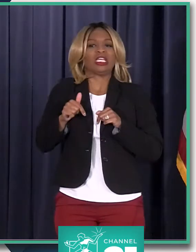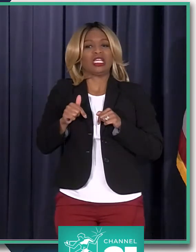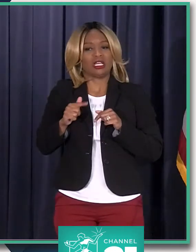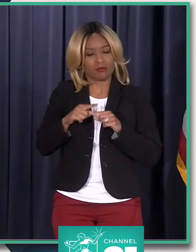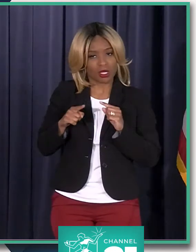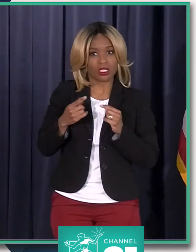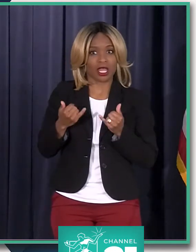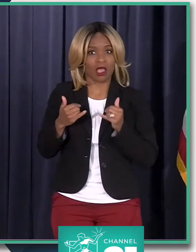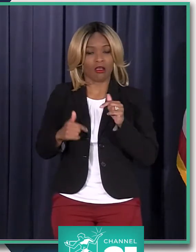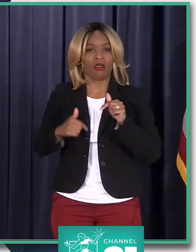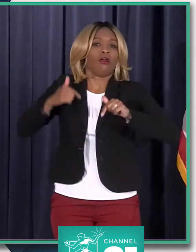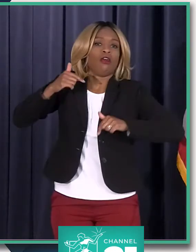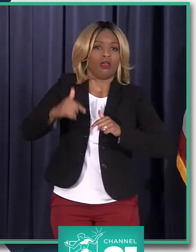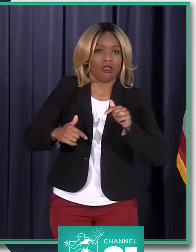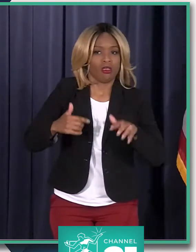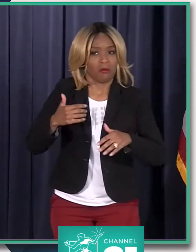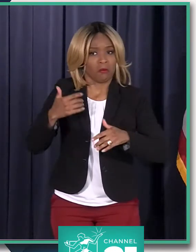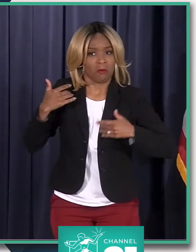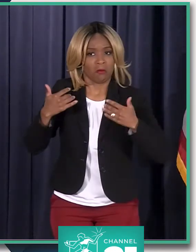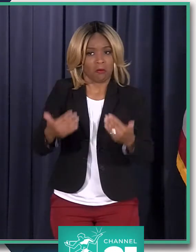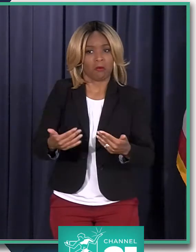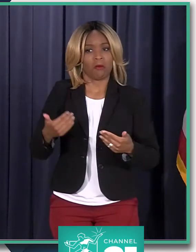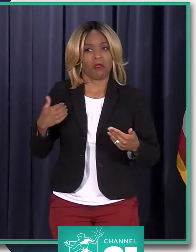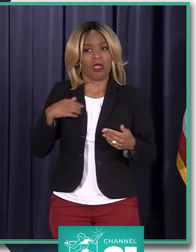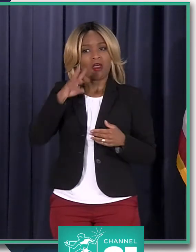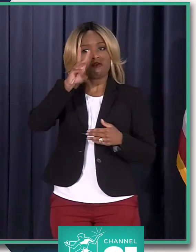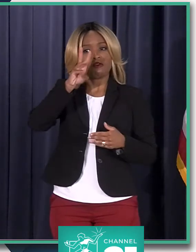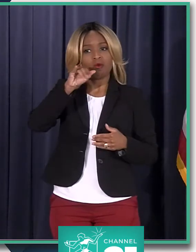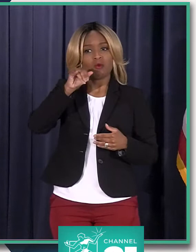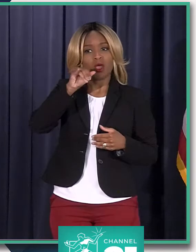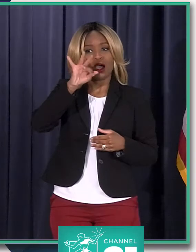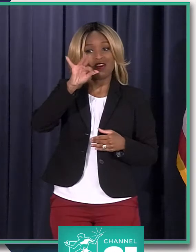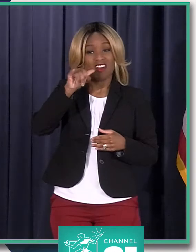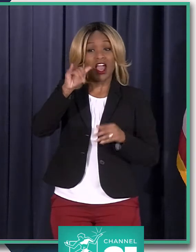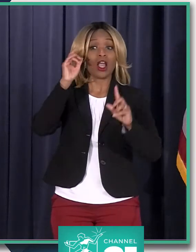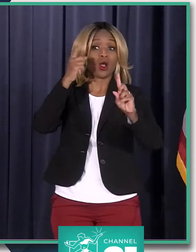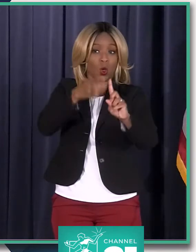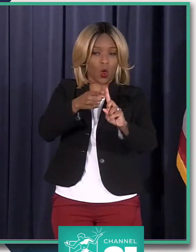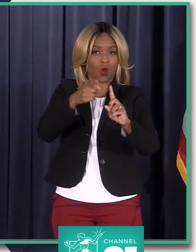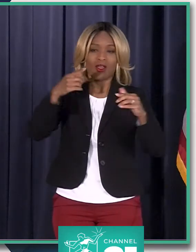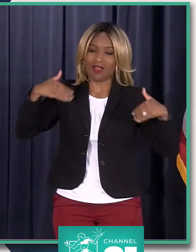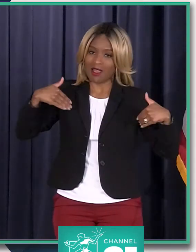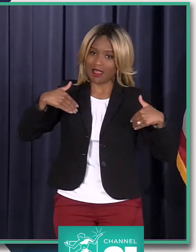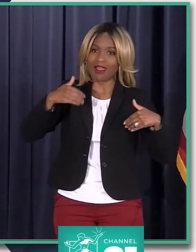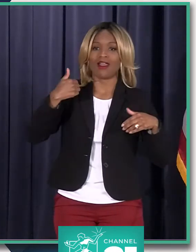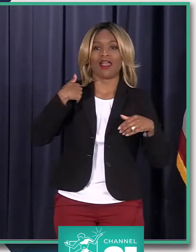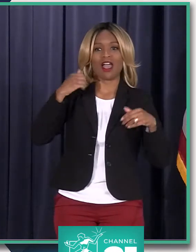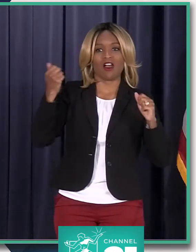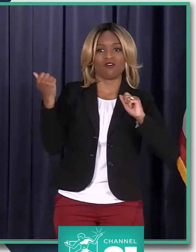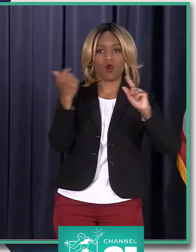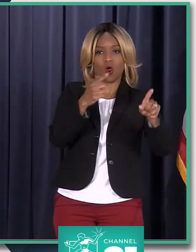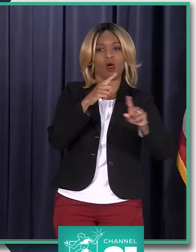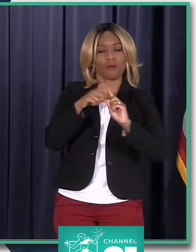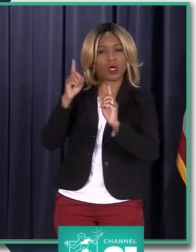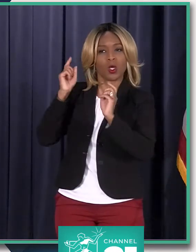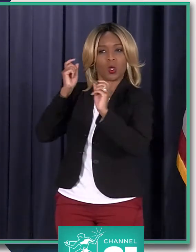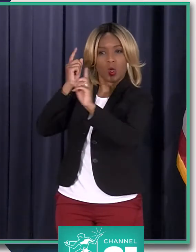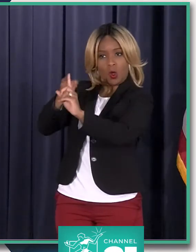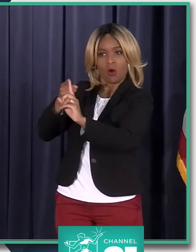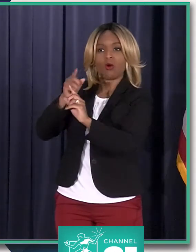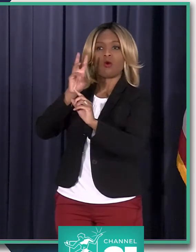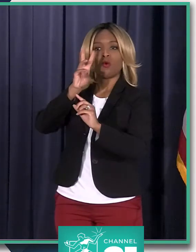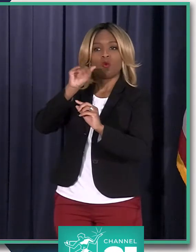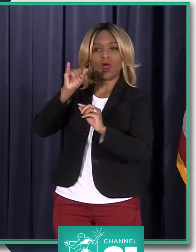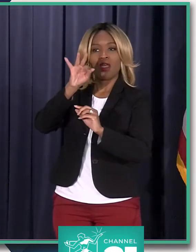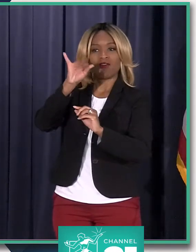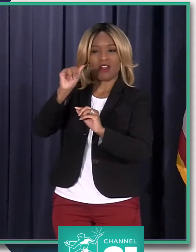moving forward, and our goal is to have Wi-Fi on all the buses. We're not there yet. Mobile ticketing is on point, and our